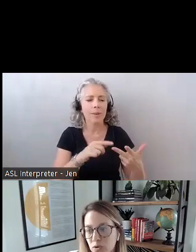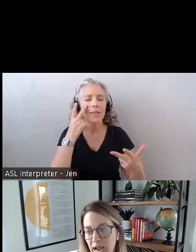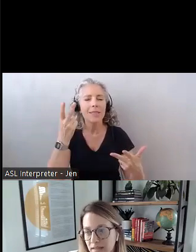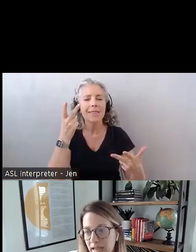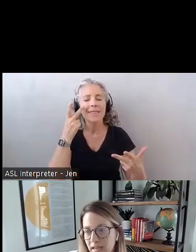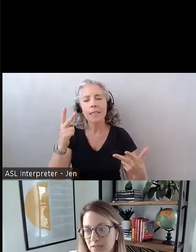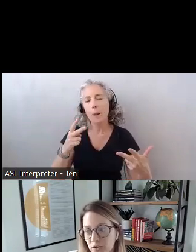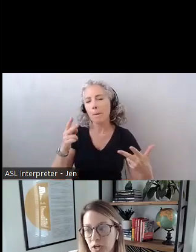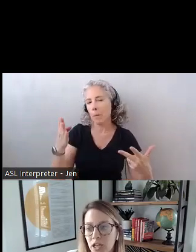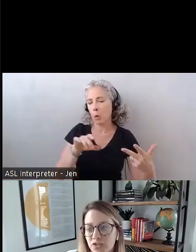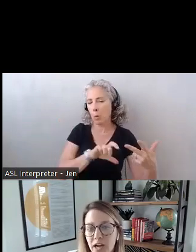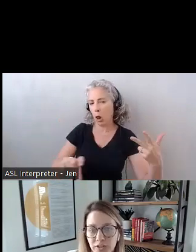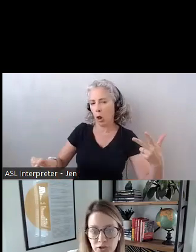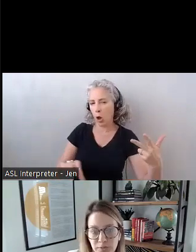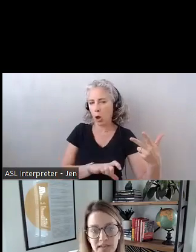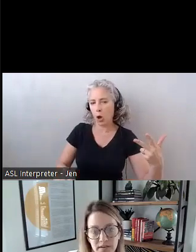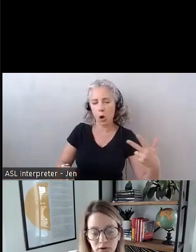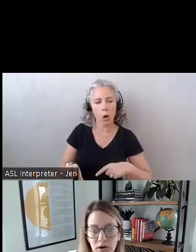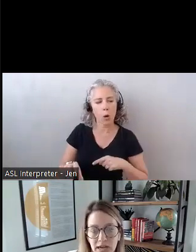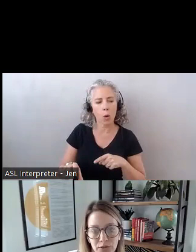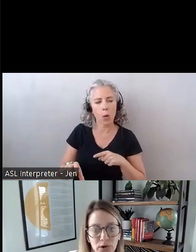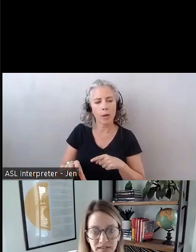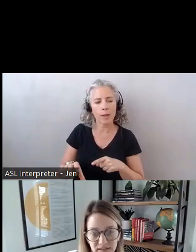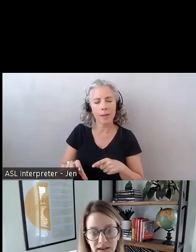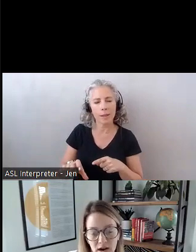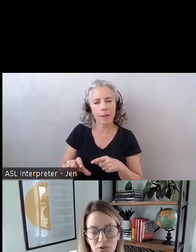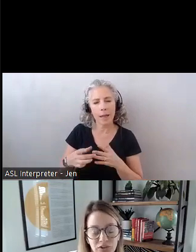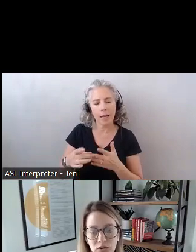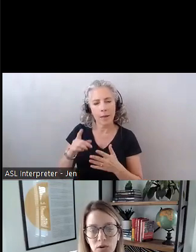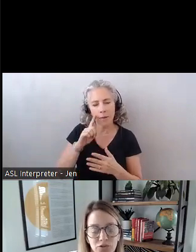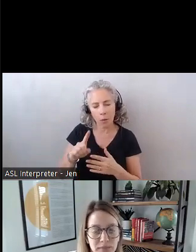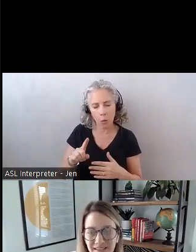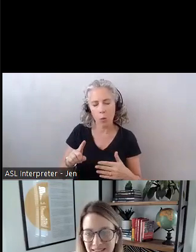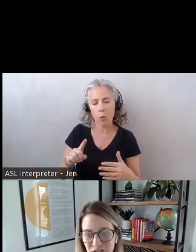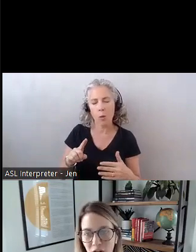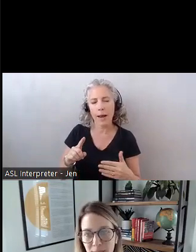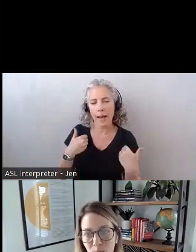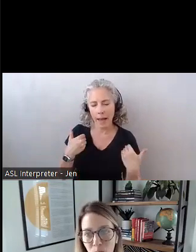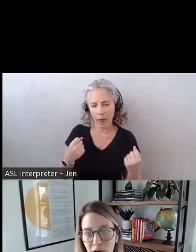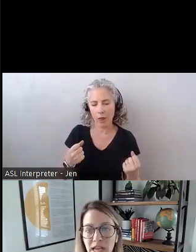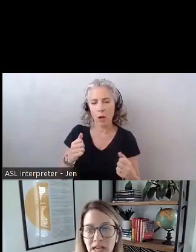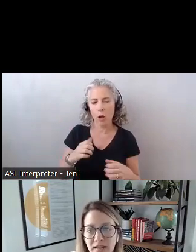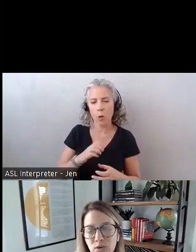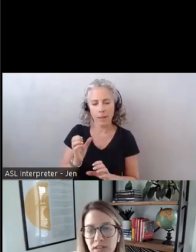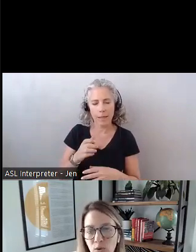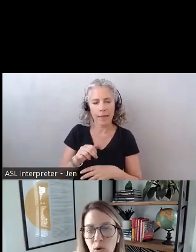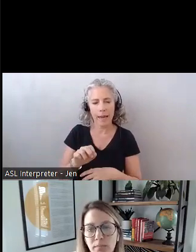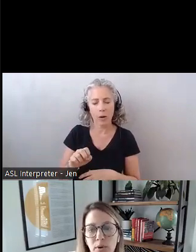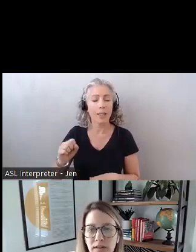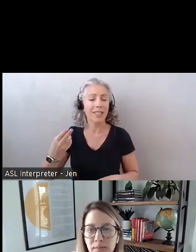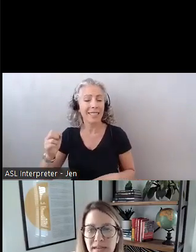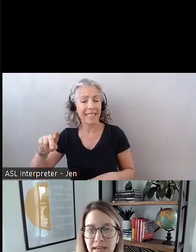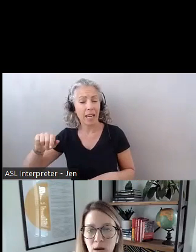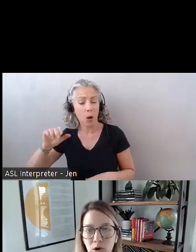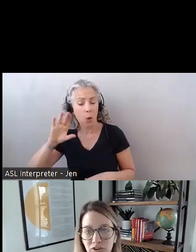SAMHSA's national guidelines for child and youth behavioral health crisis care, which I know Sheamekah is going to talk about more. So these